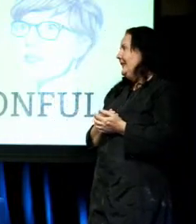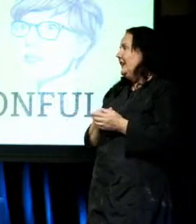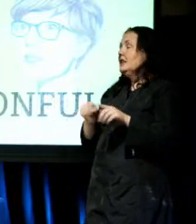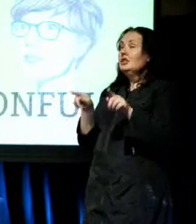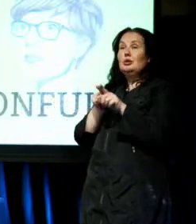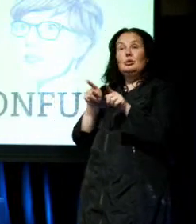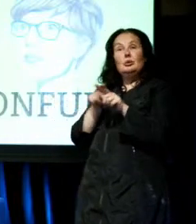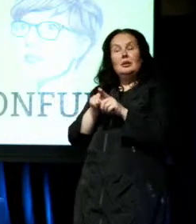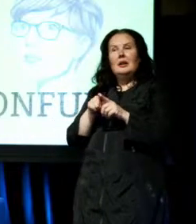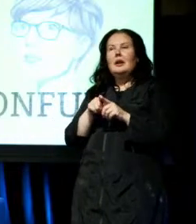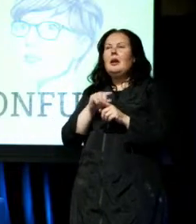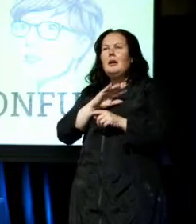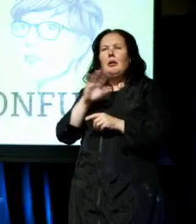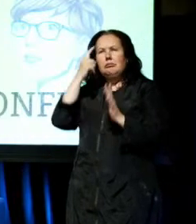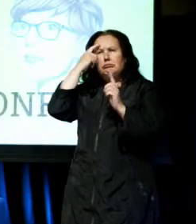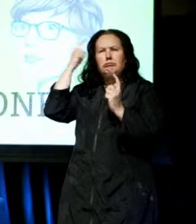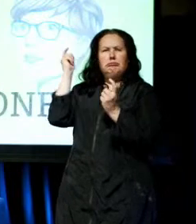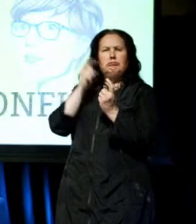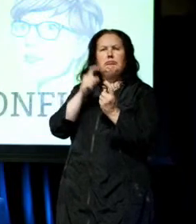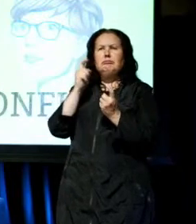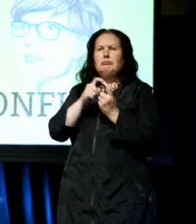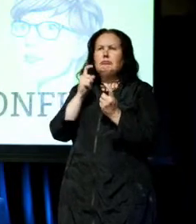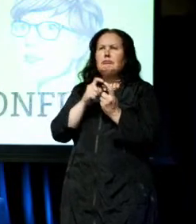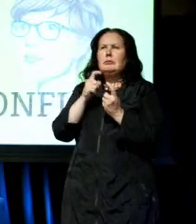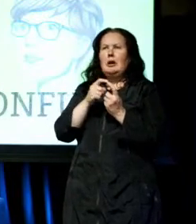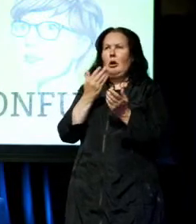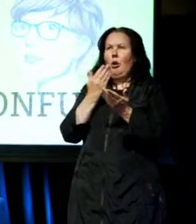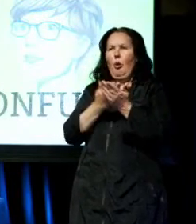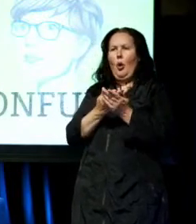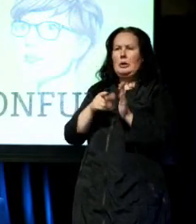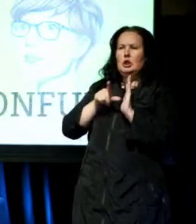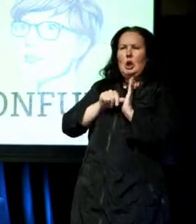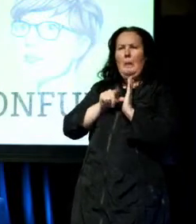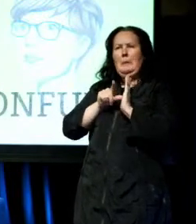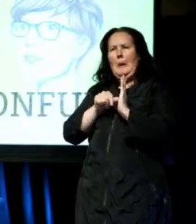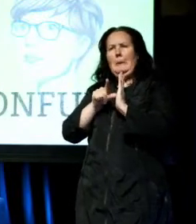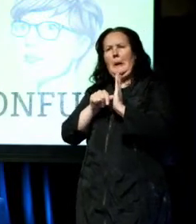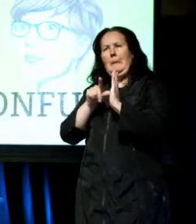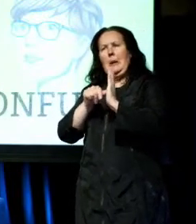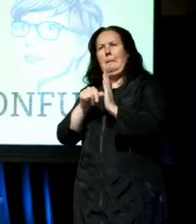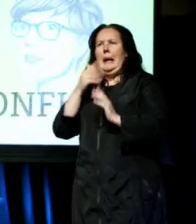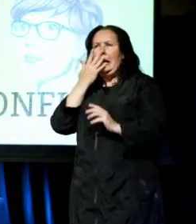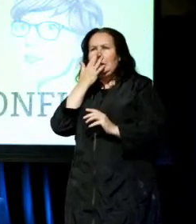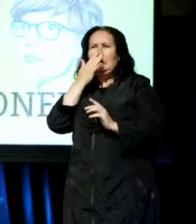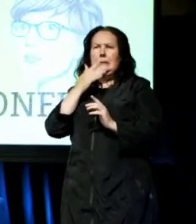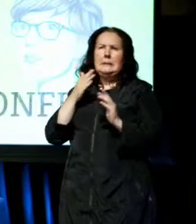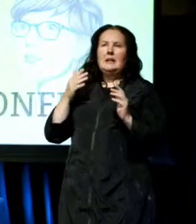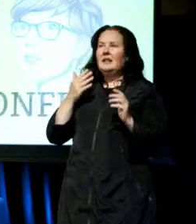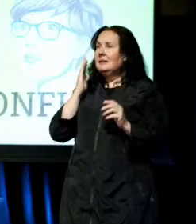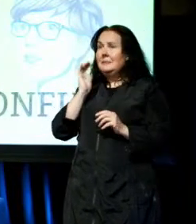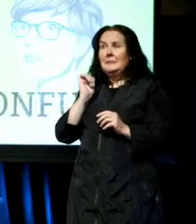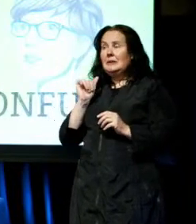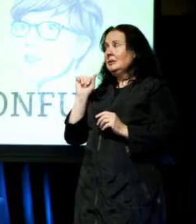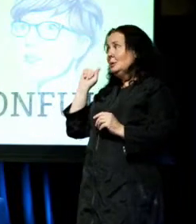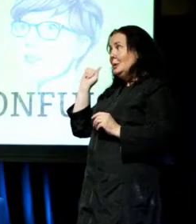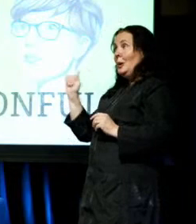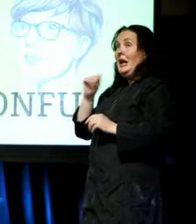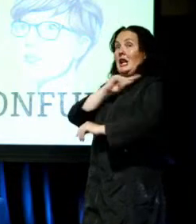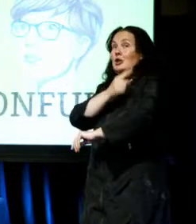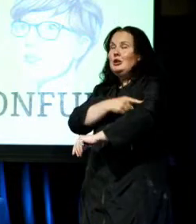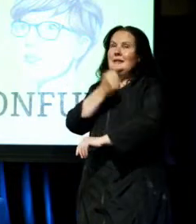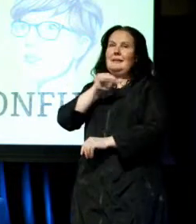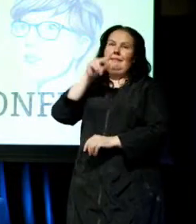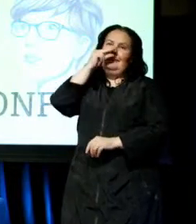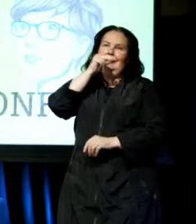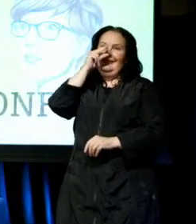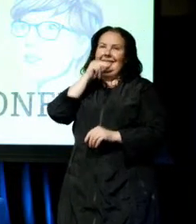have a hyperfixation on arbitrary constructs of time. And I think you have a youthful energy, Kaitlyn, and I think that's enough. Look at